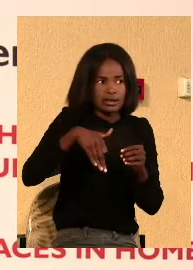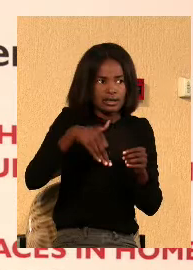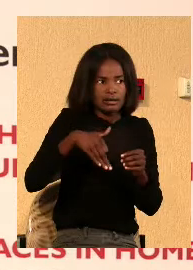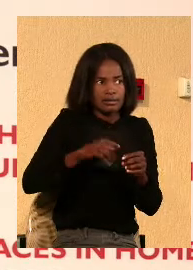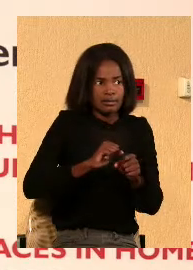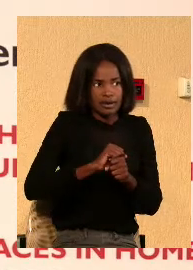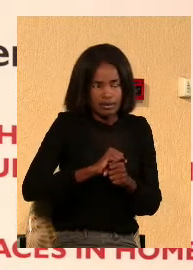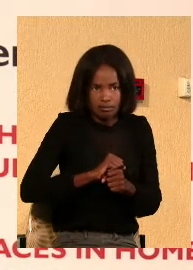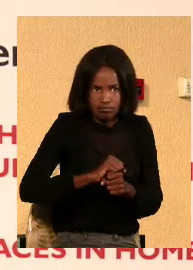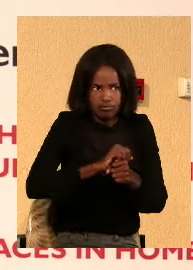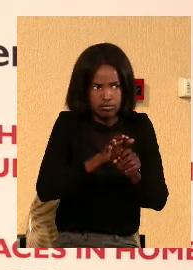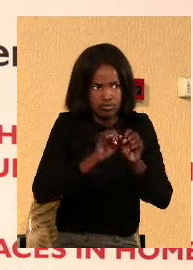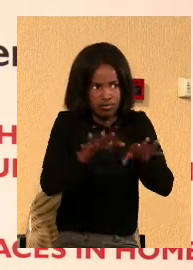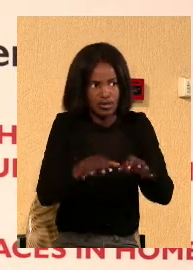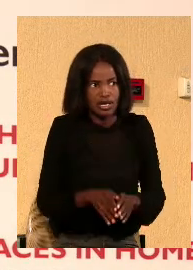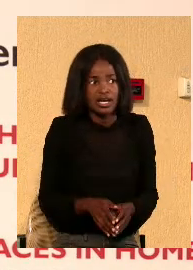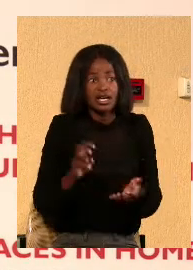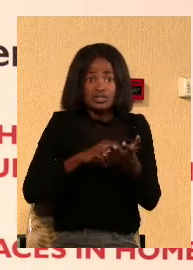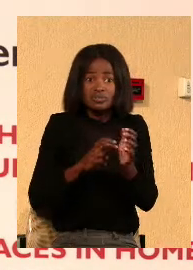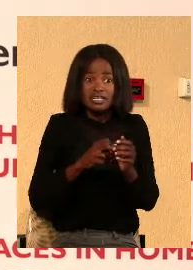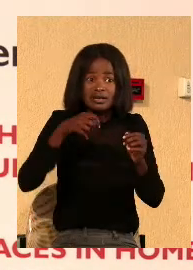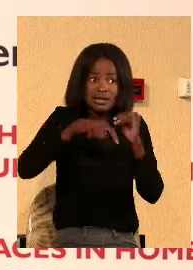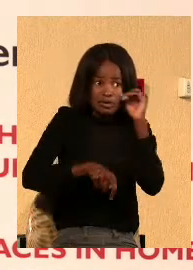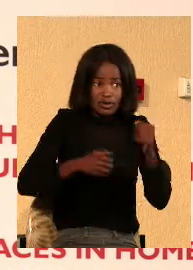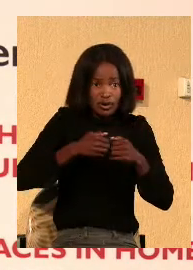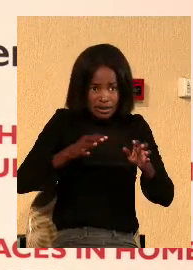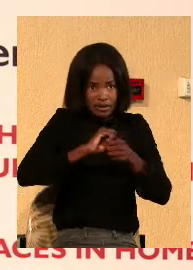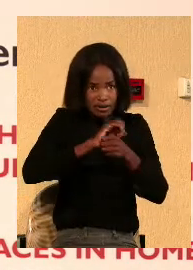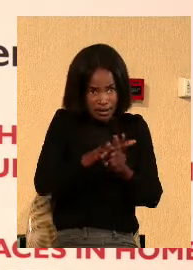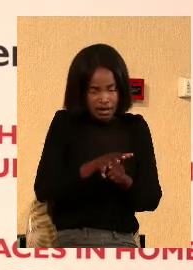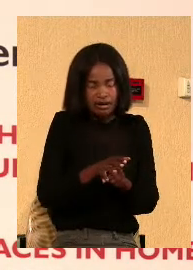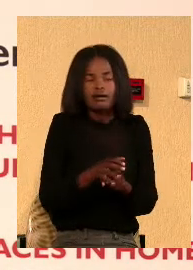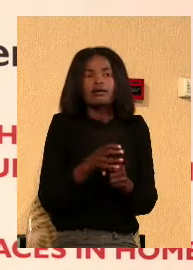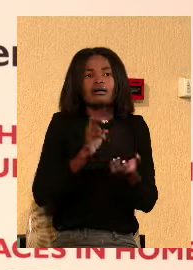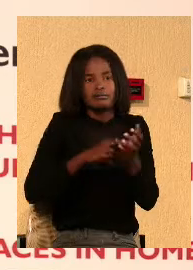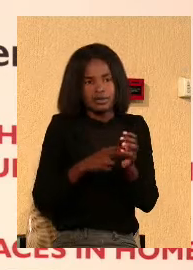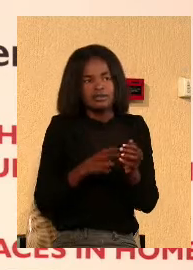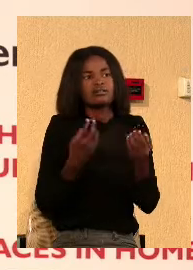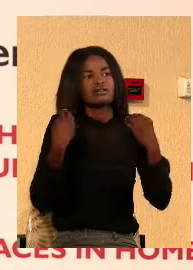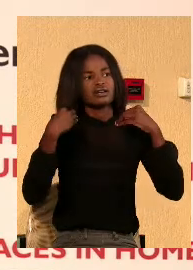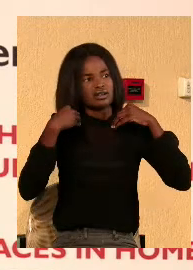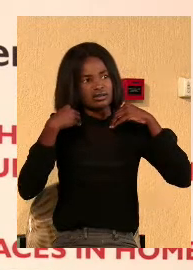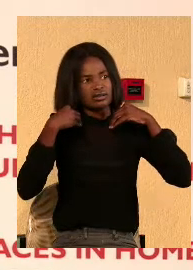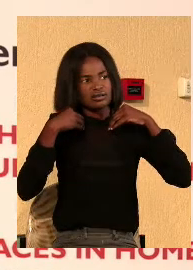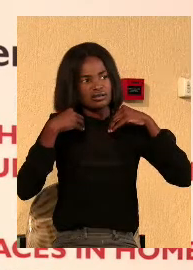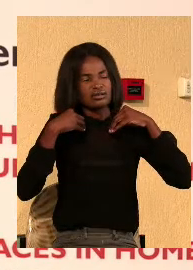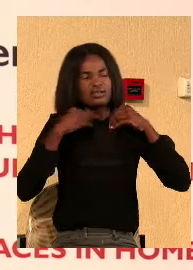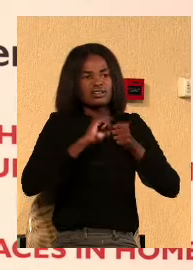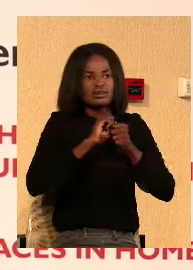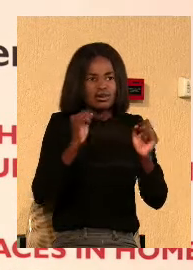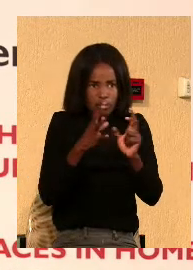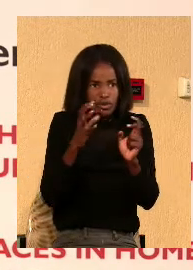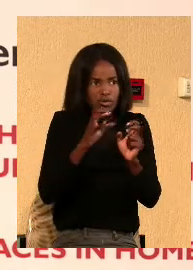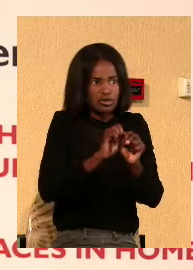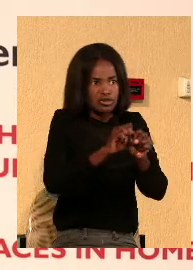happened that community transmission doesn't take place. Maybe not symptomatic, but there must be some activity